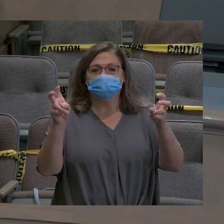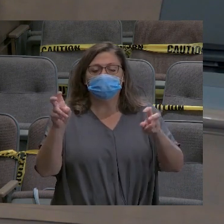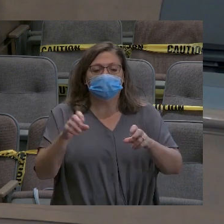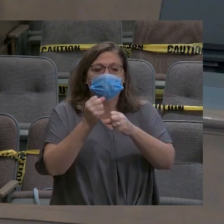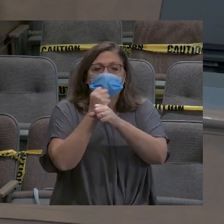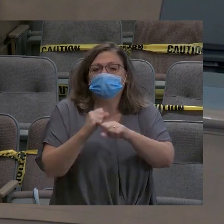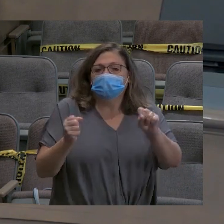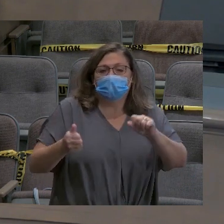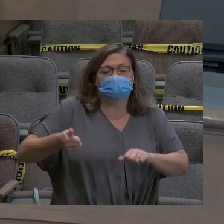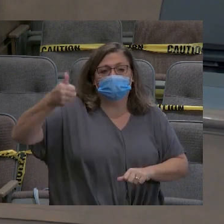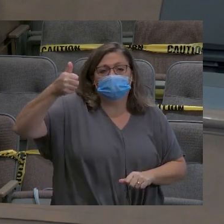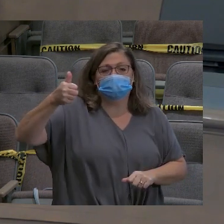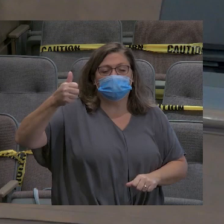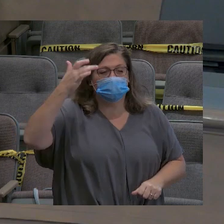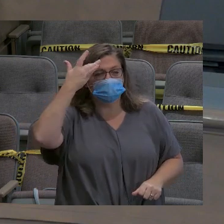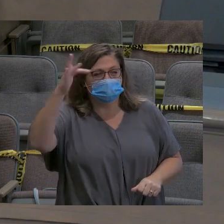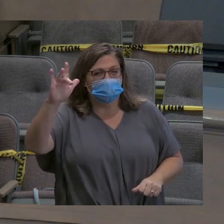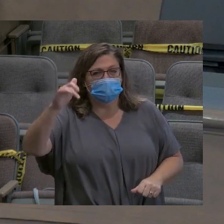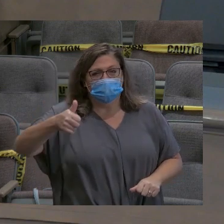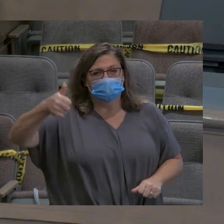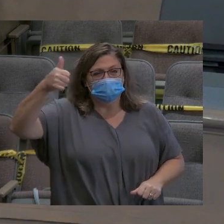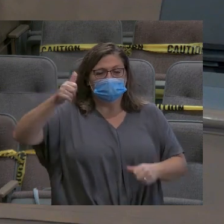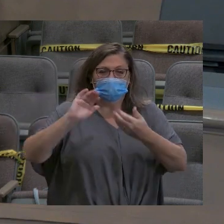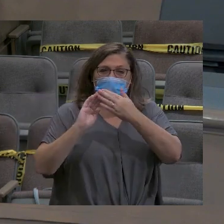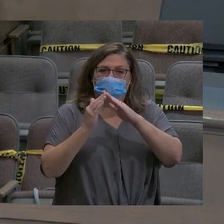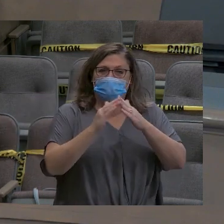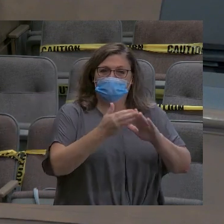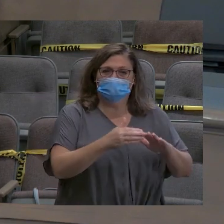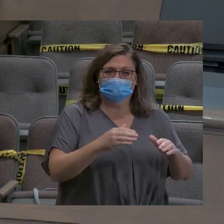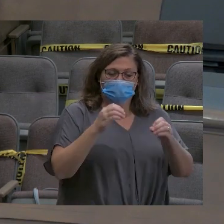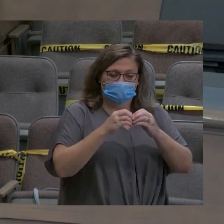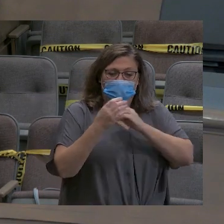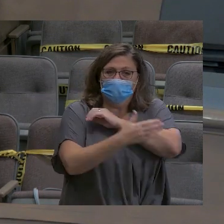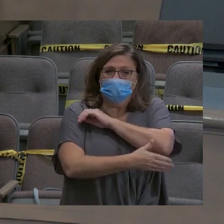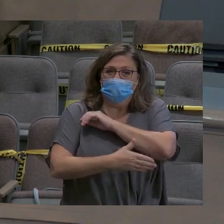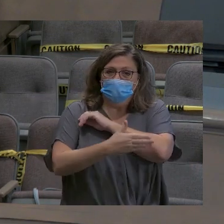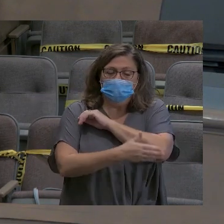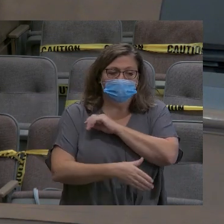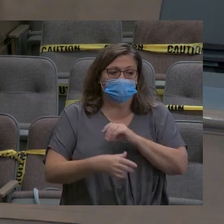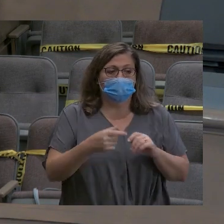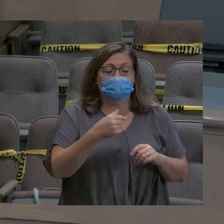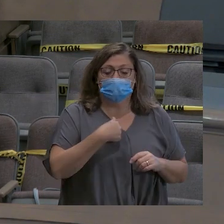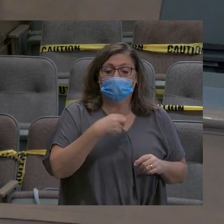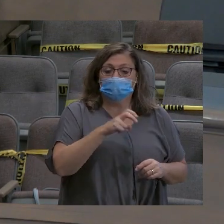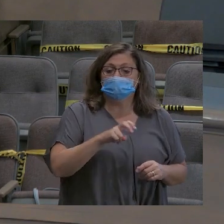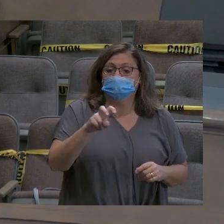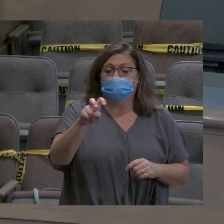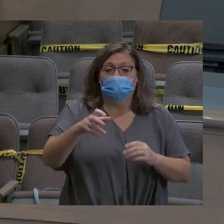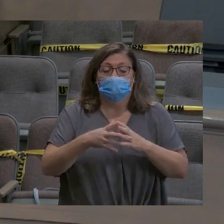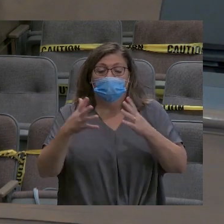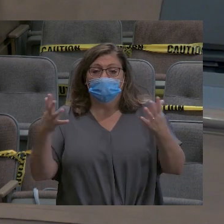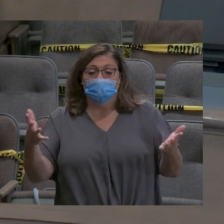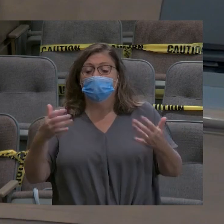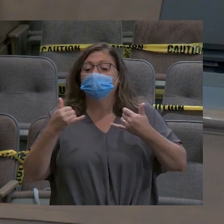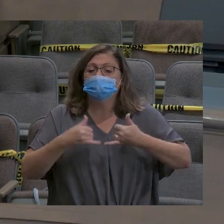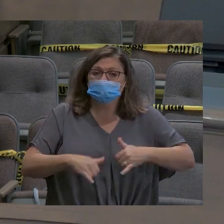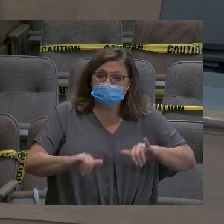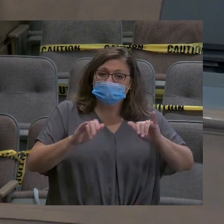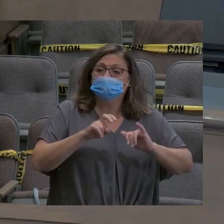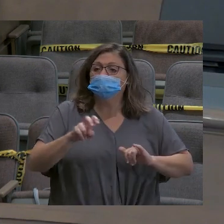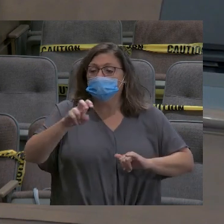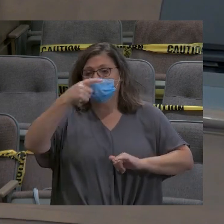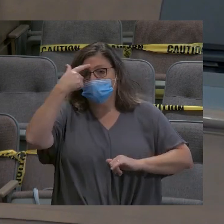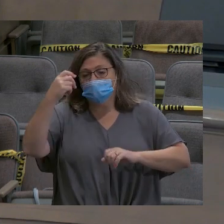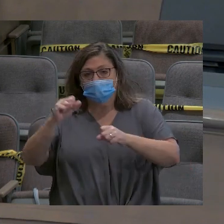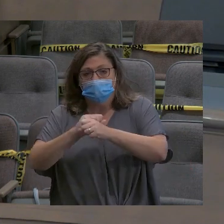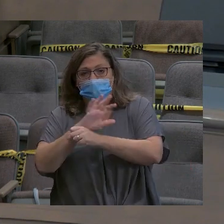of the smartest in the country. I travel a fair amount and still have to travel in spite of the pandemic,